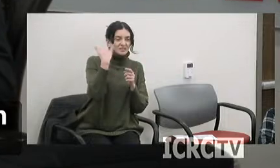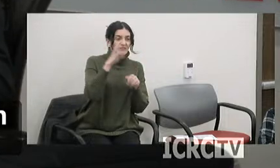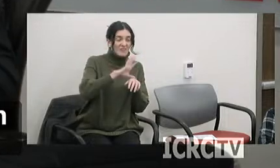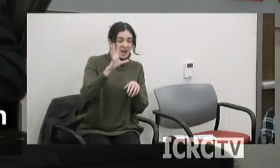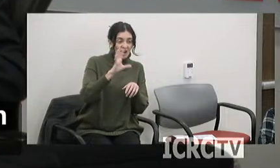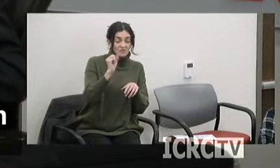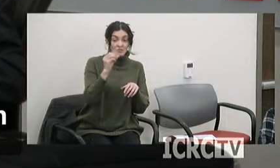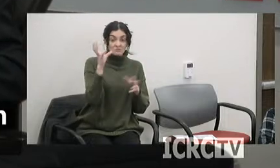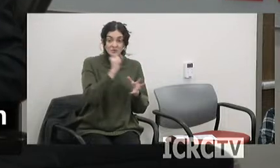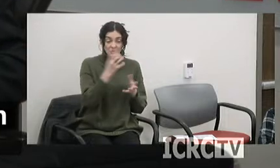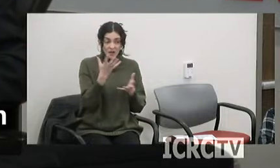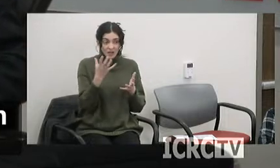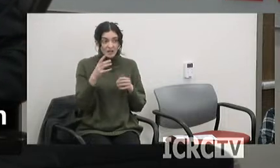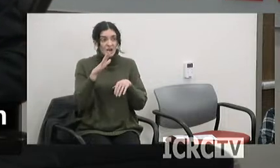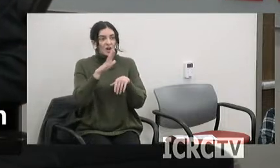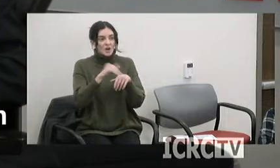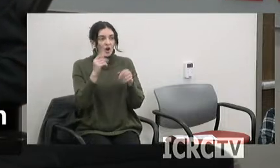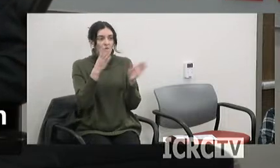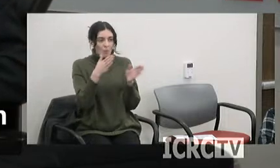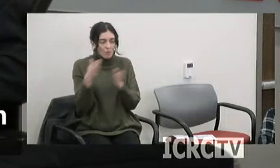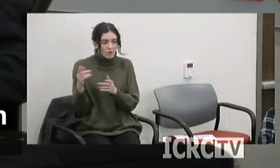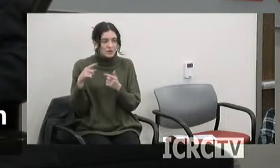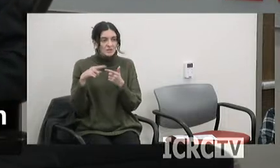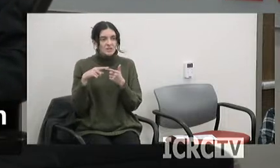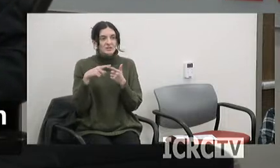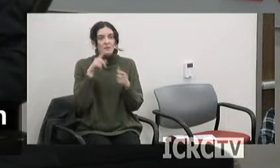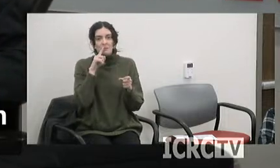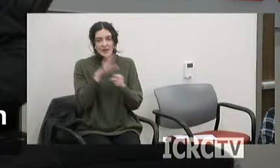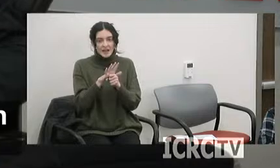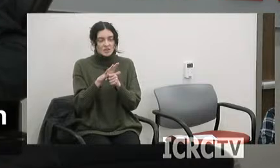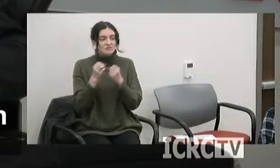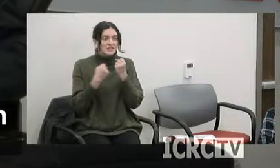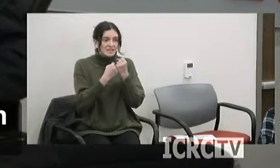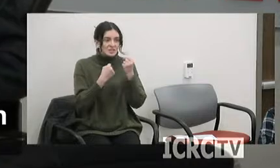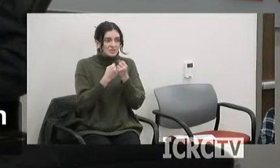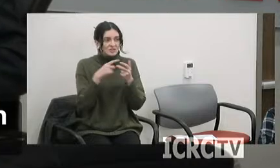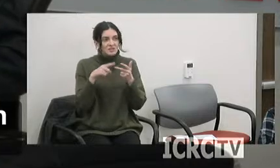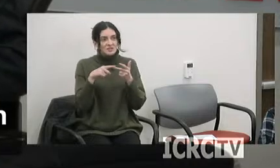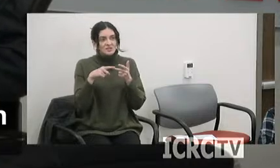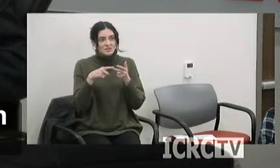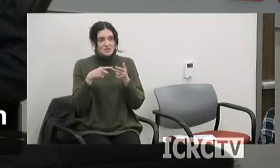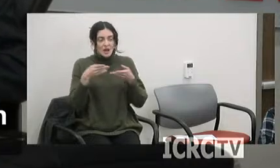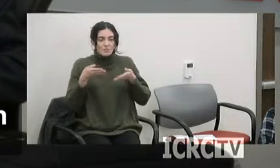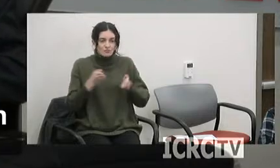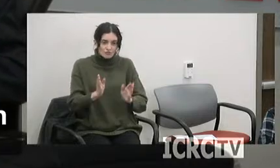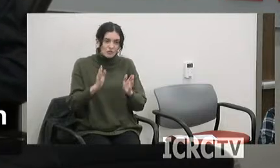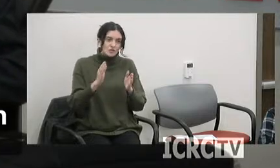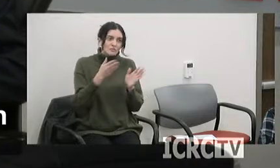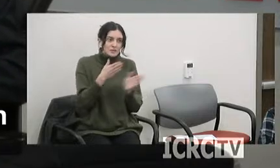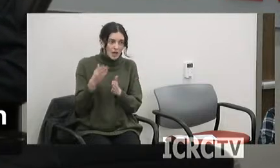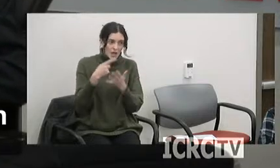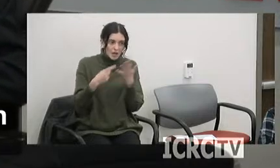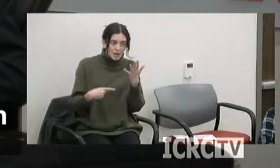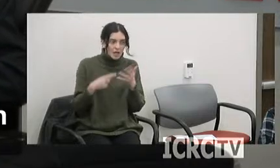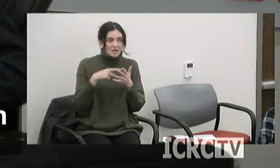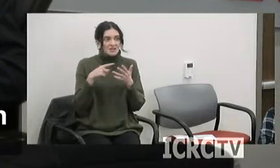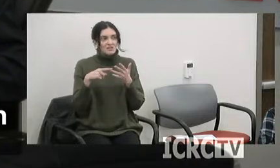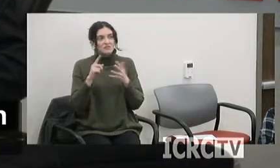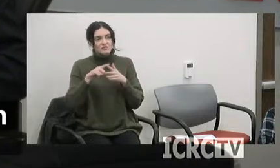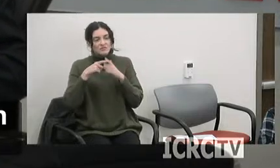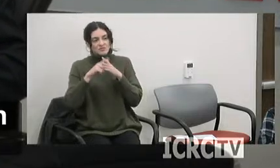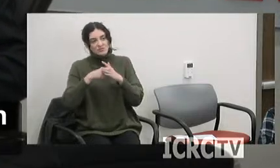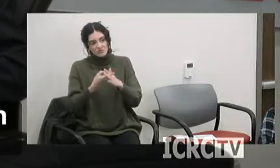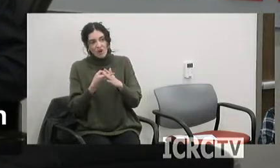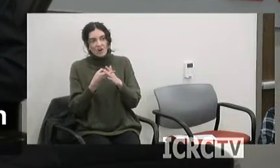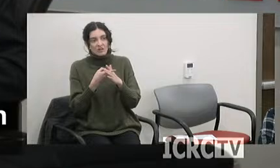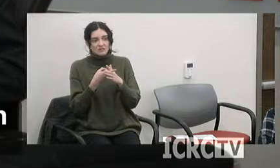missed the call to order, you missed the roll call, the Pledge of Allegiance, approval of the agenda, and then we moved into executive session.